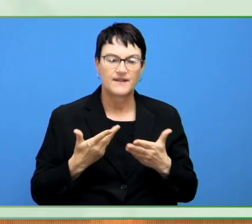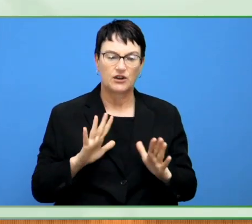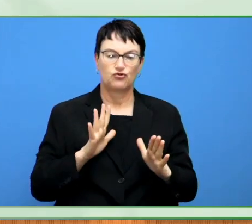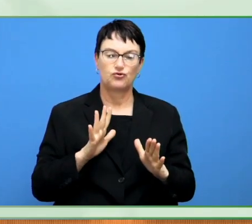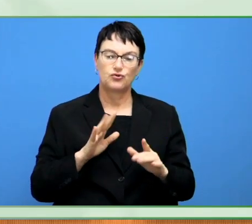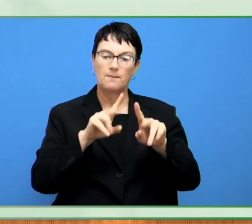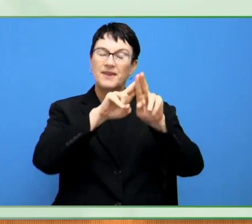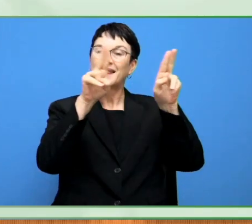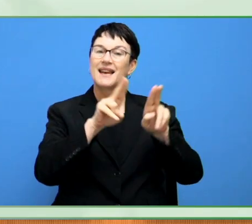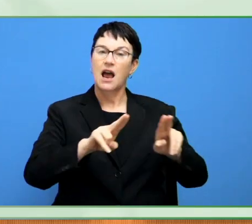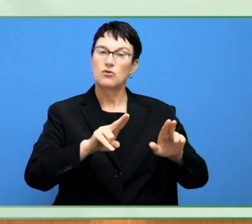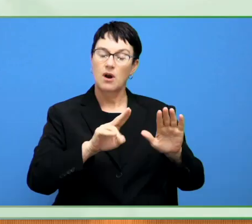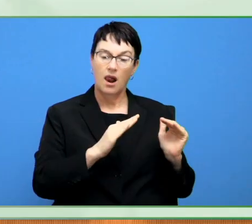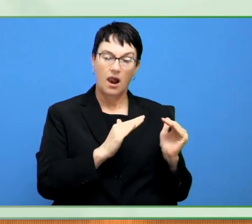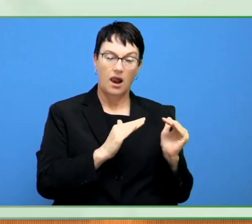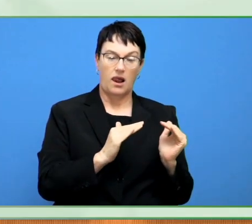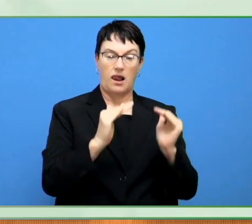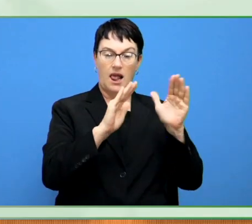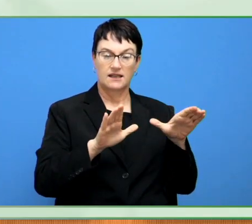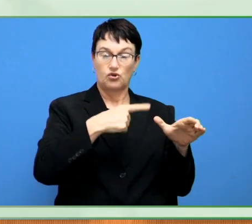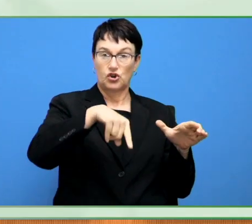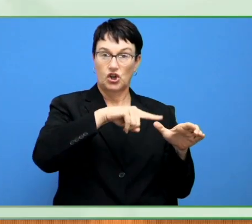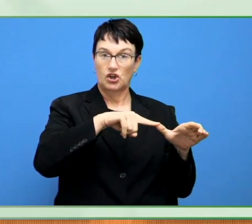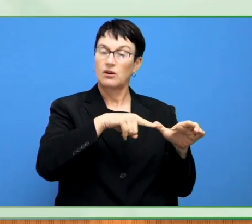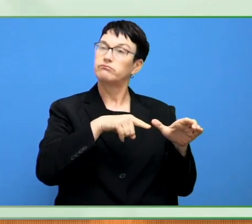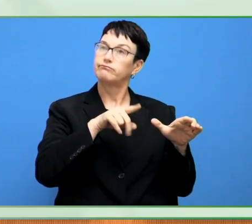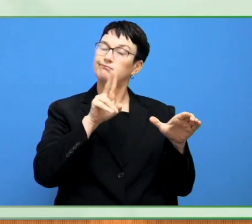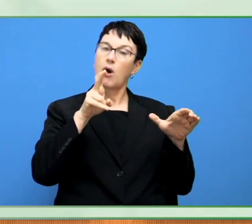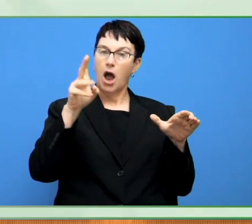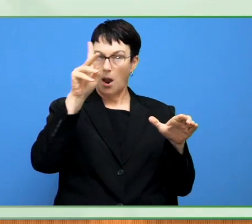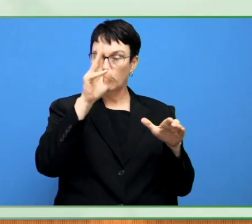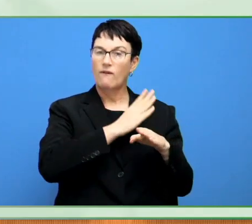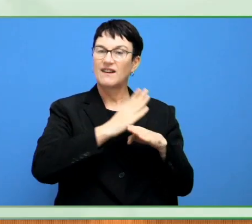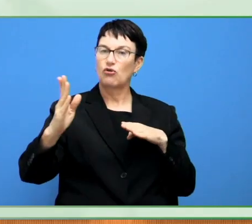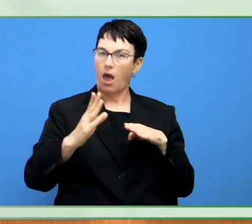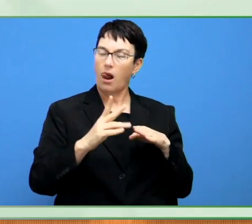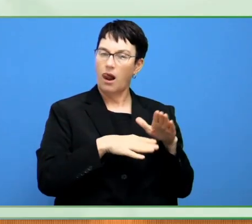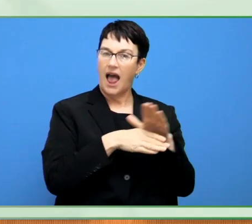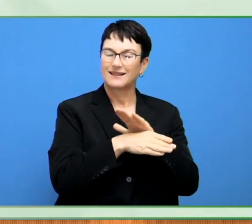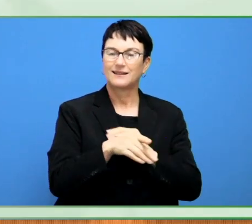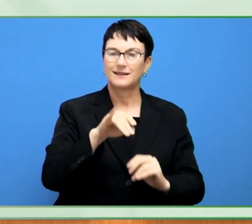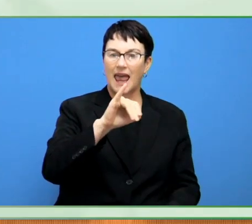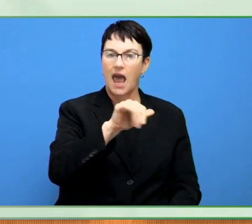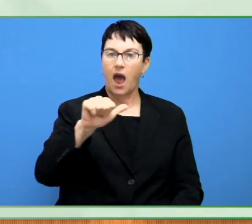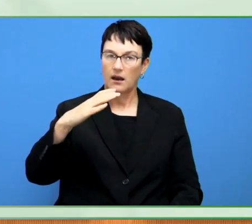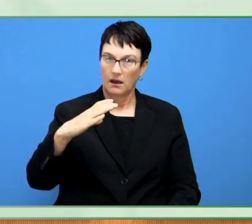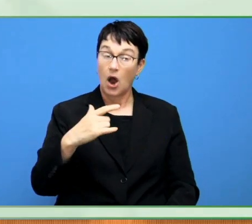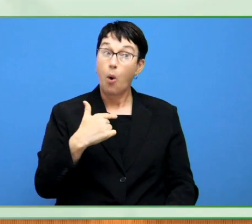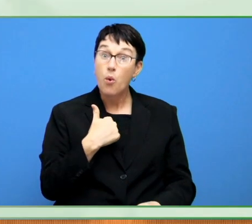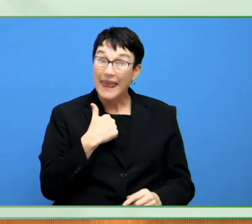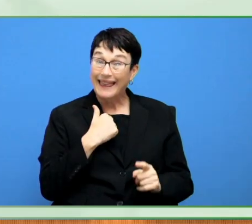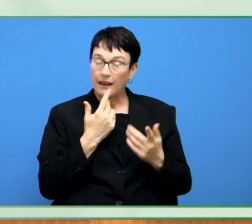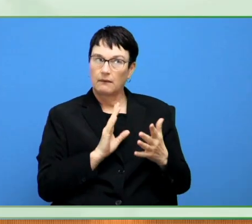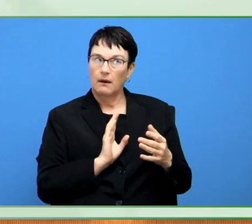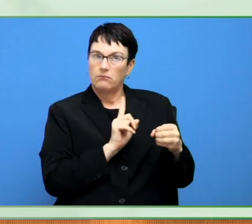skills of the professionals so that you know, as a government, as a company, that those professionals that you are hiring